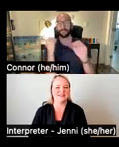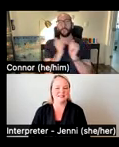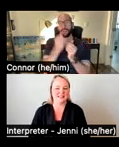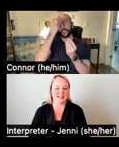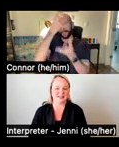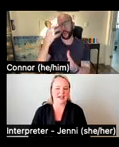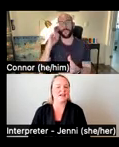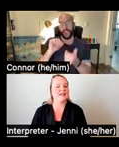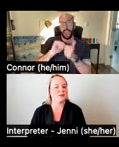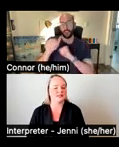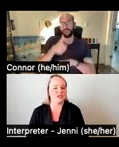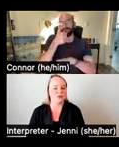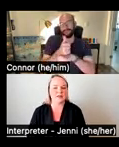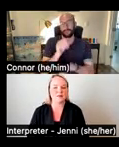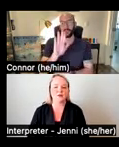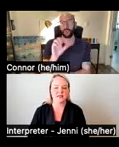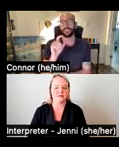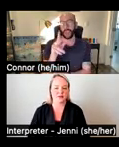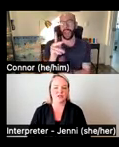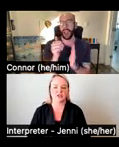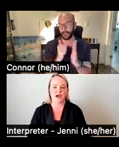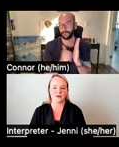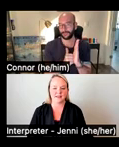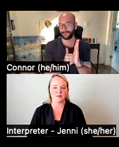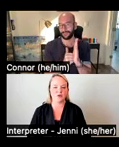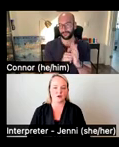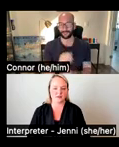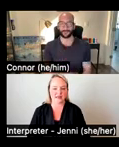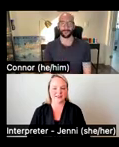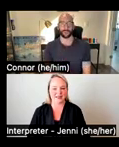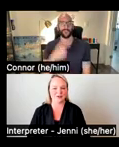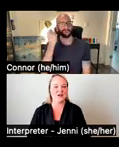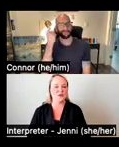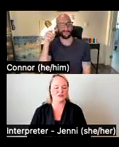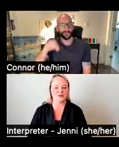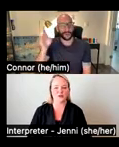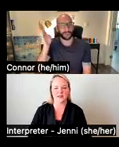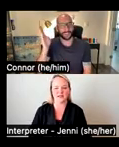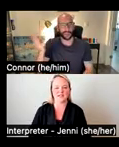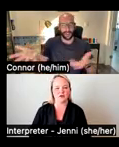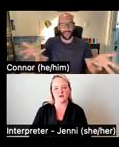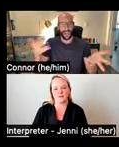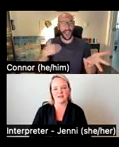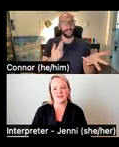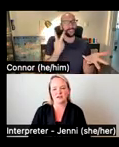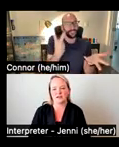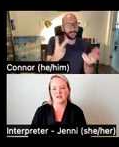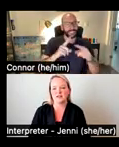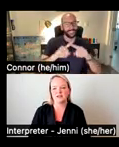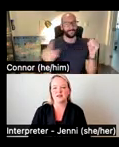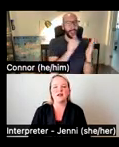in to get that Slack. And they will send you an email with the information on how to set up your Slack account once you've created your Creative